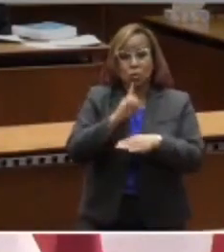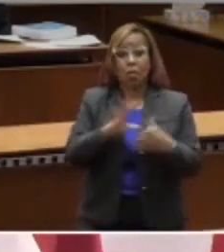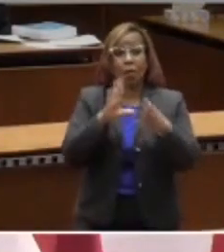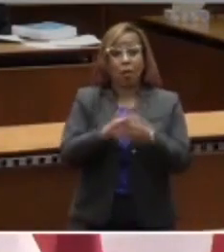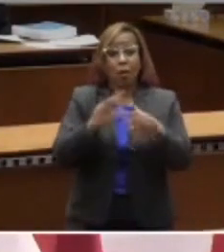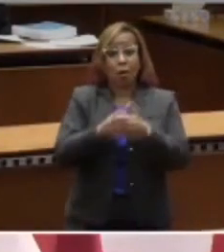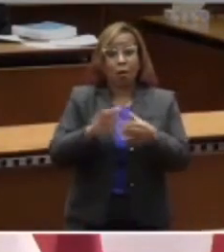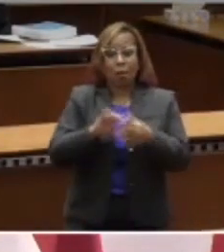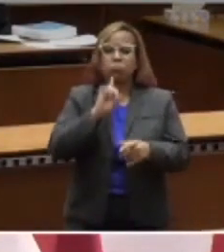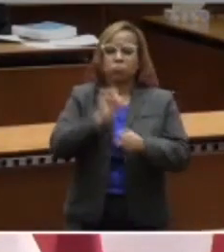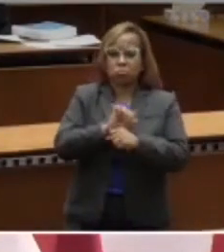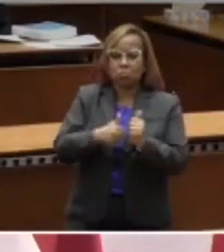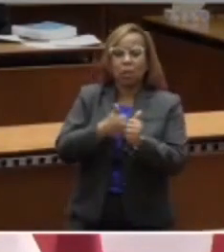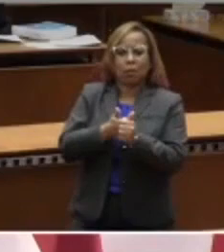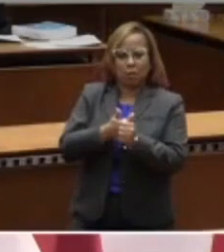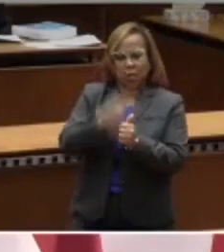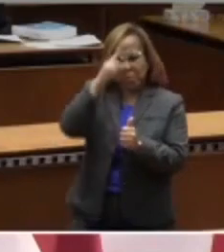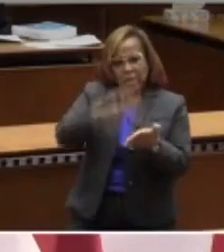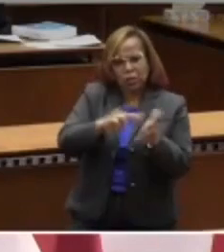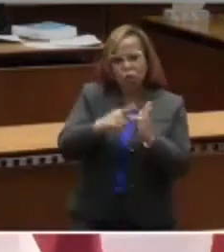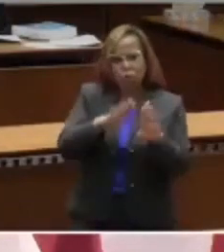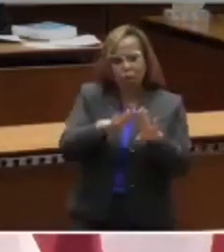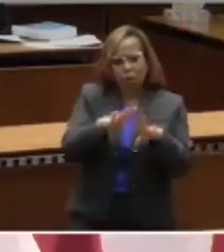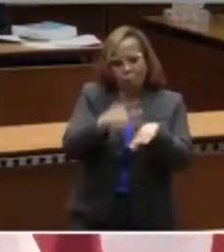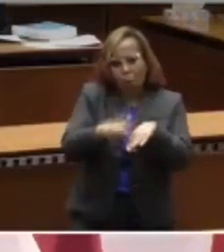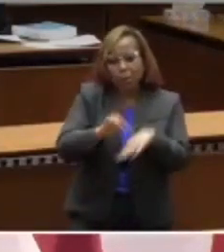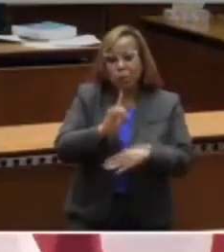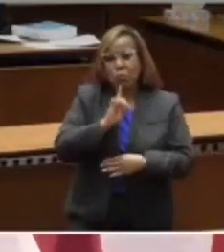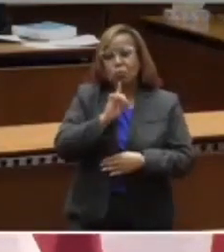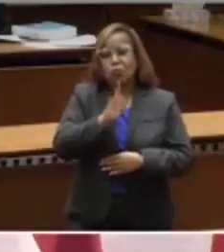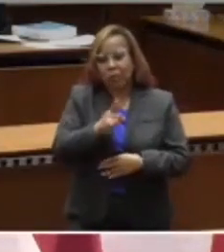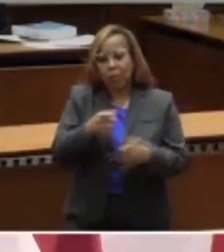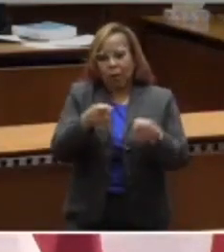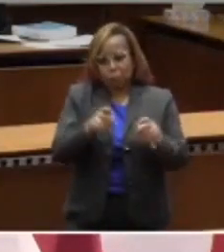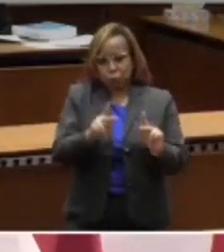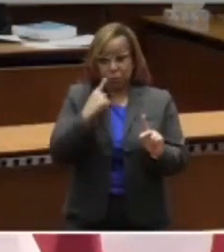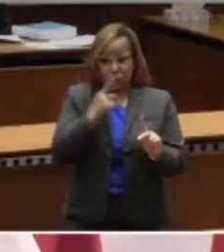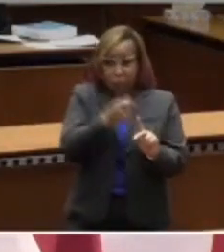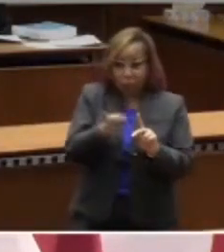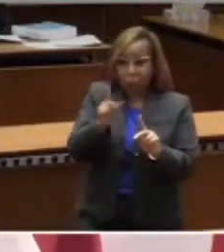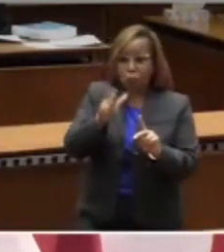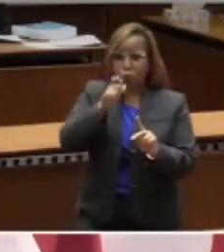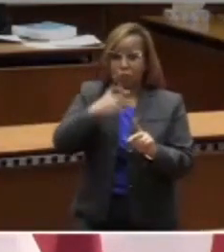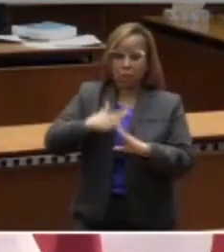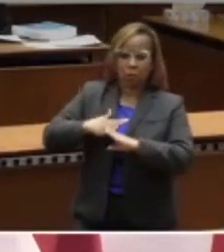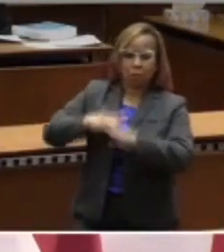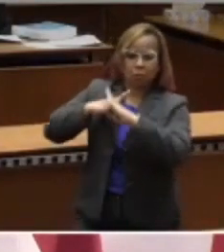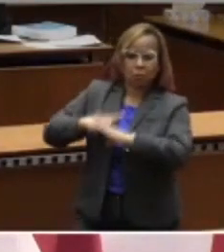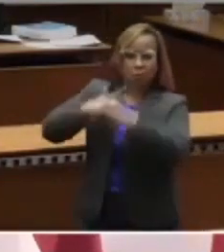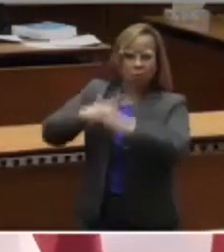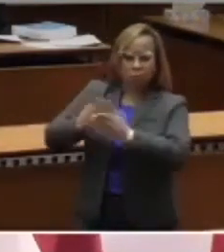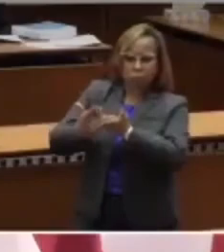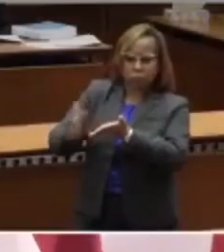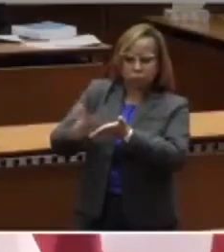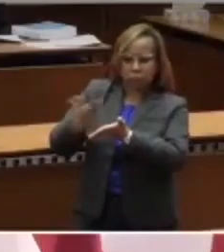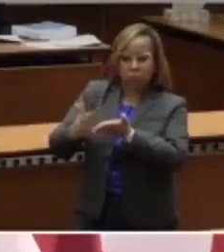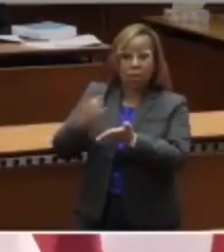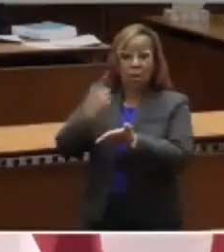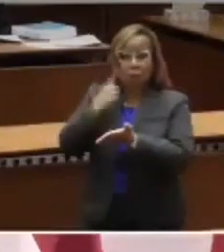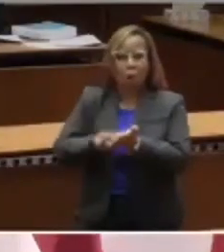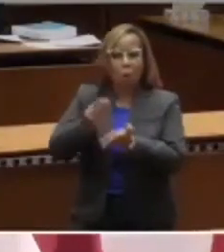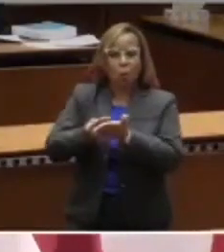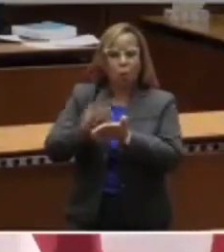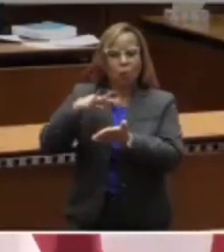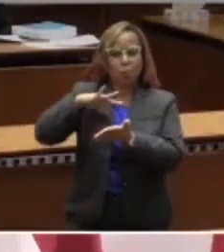their words and to be intentional about opening up real opportunities for those who have been locked out of wealth building